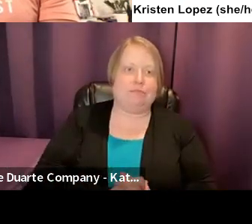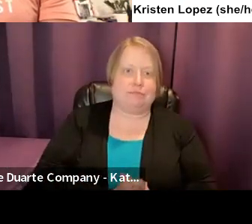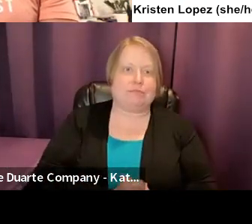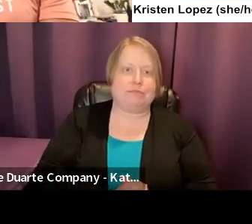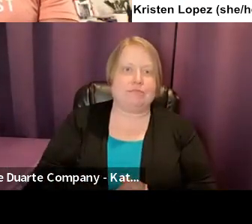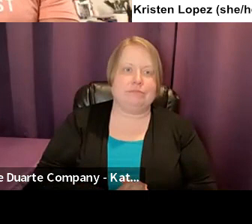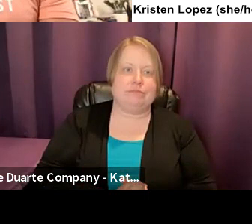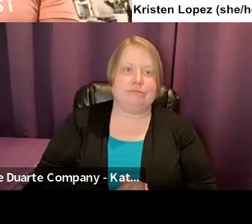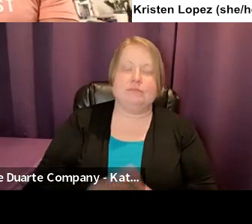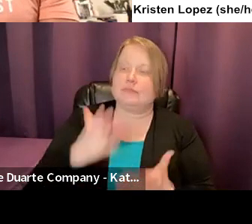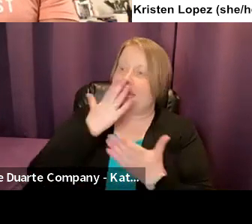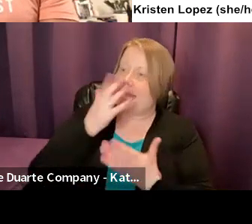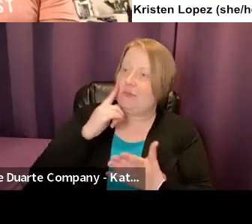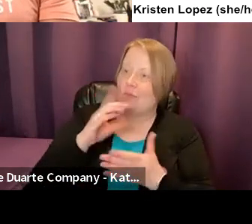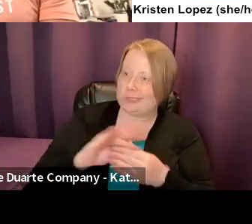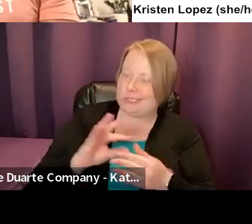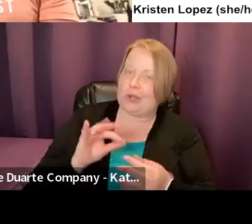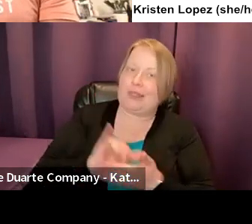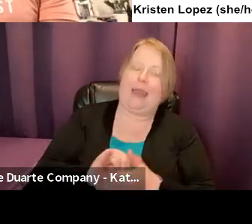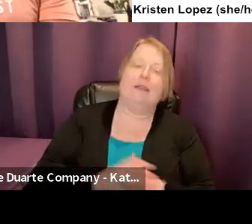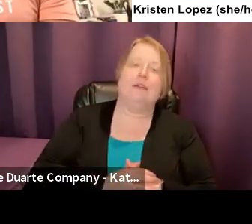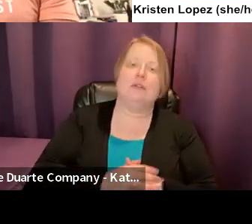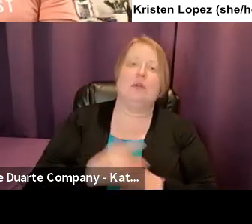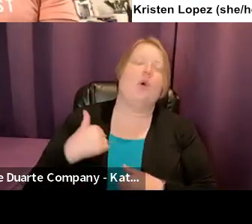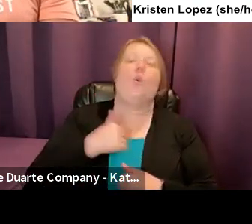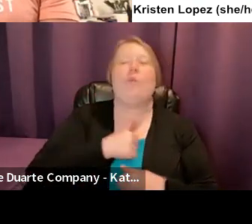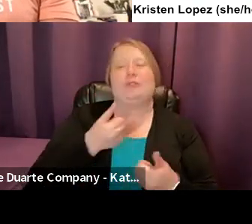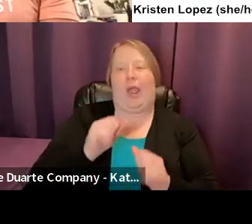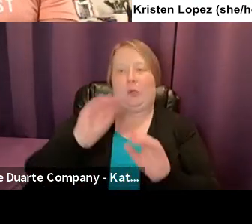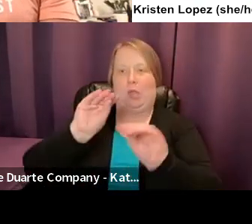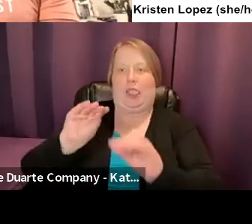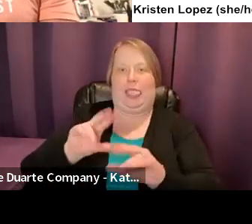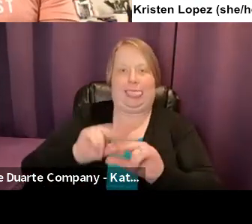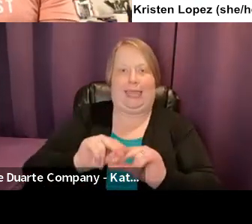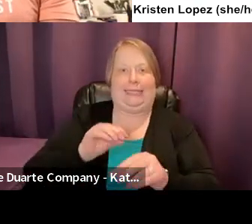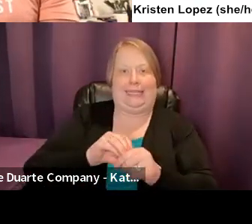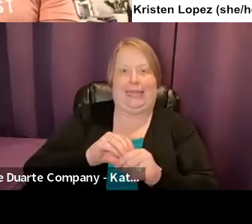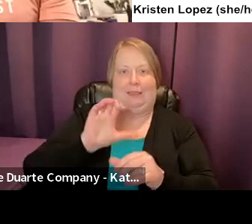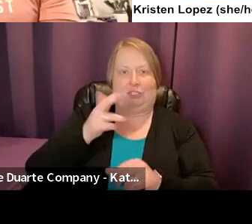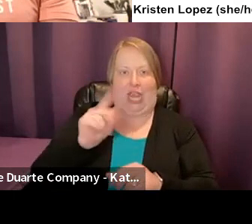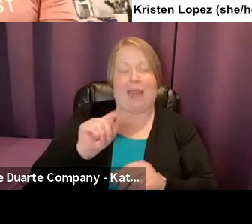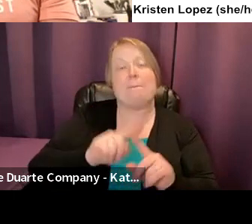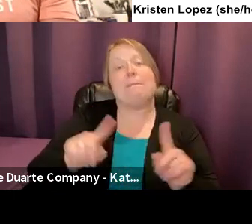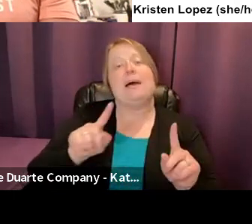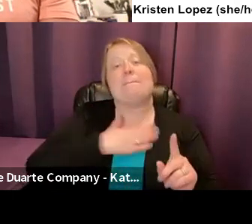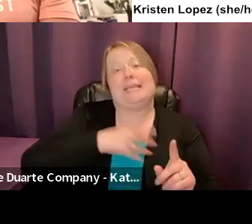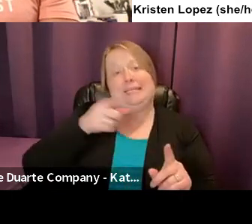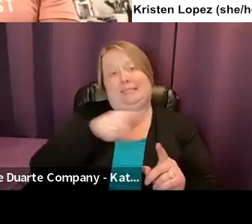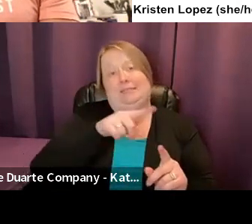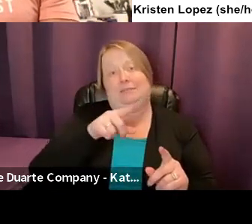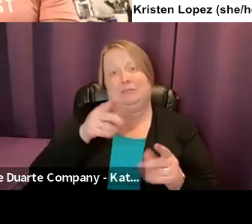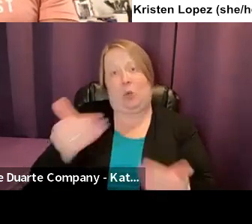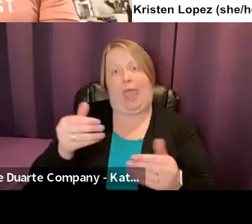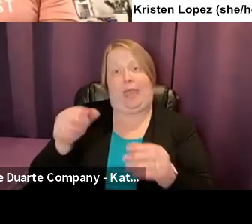Thank you so much for sharing that. And we're trying to drop all these links in the chat, but please share your links in the chat for everyone who's